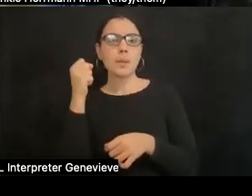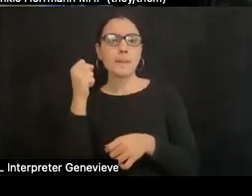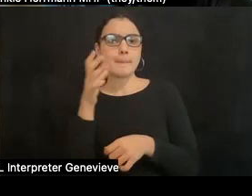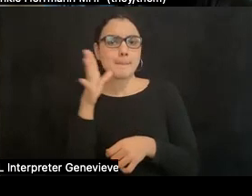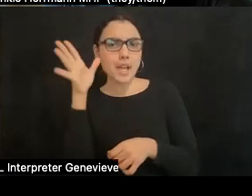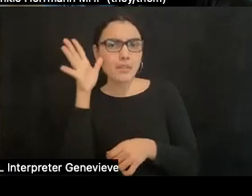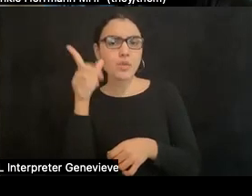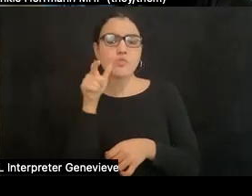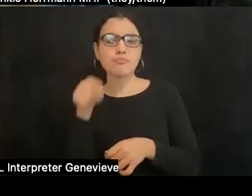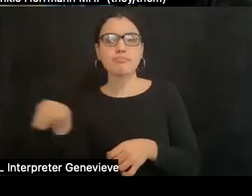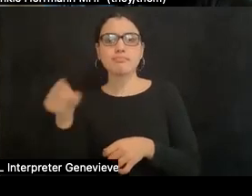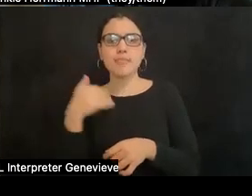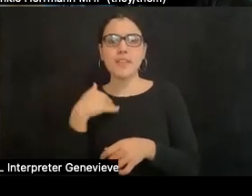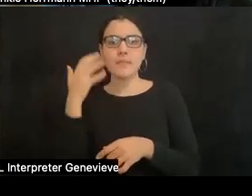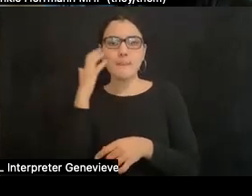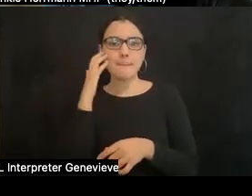mental health issues?